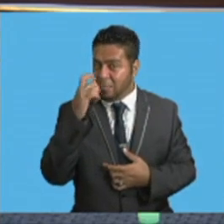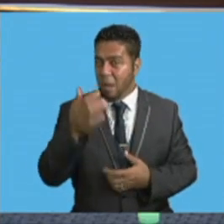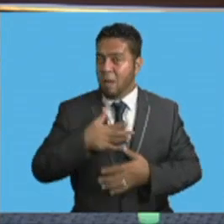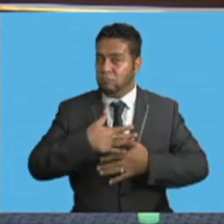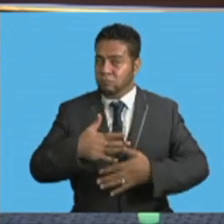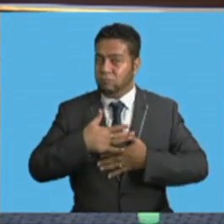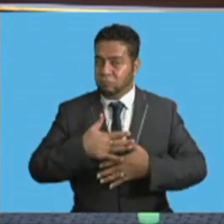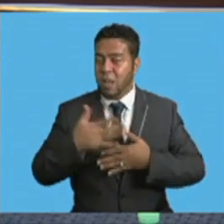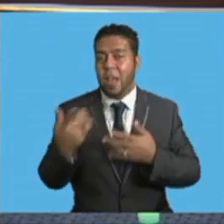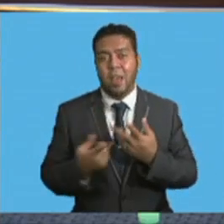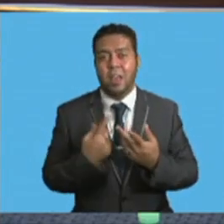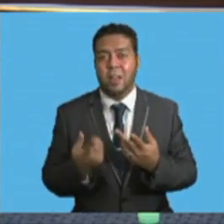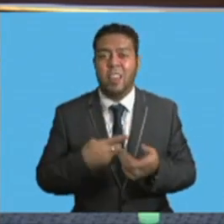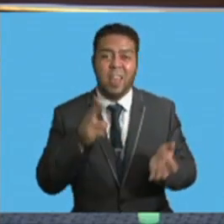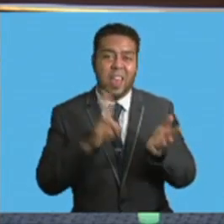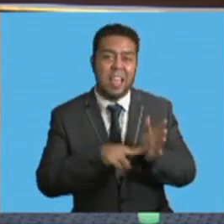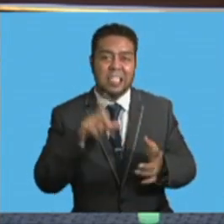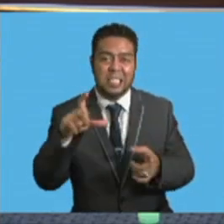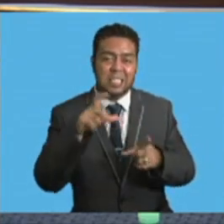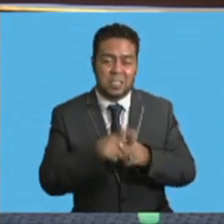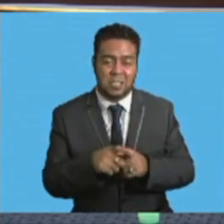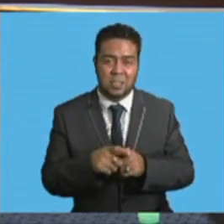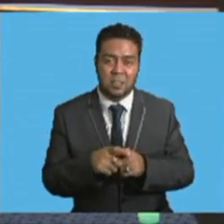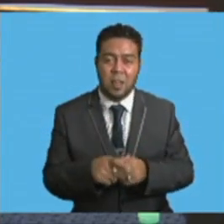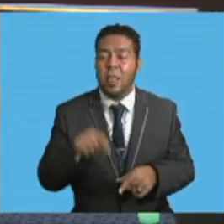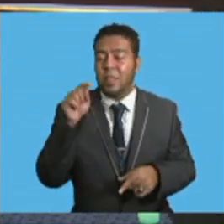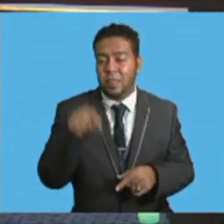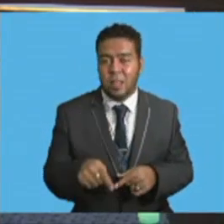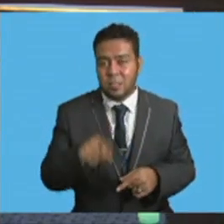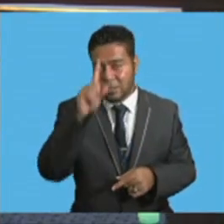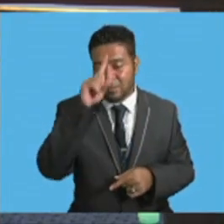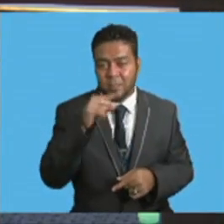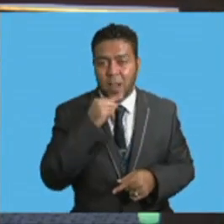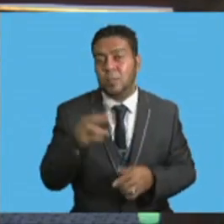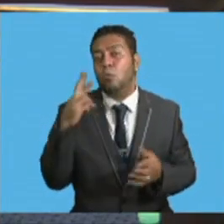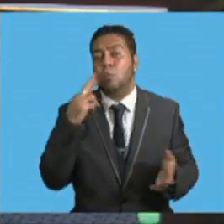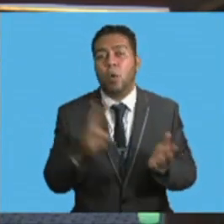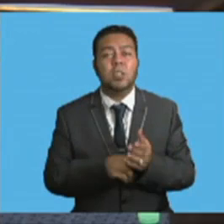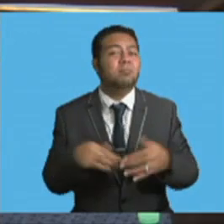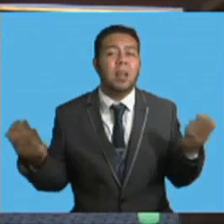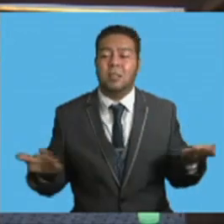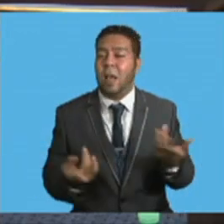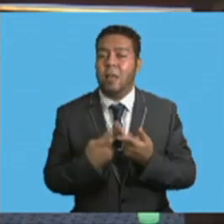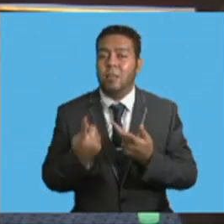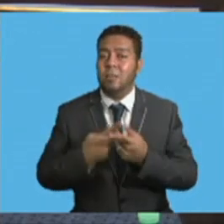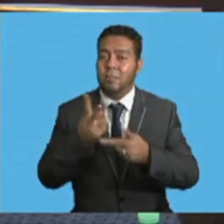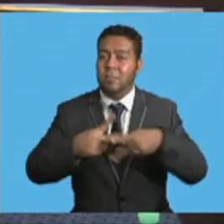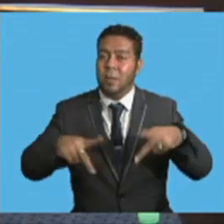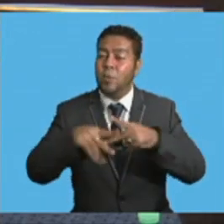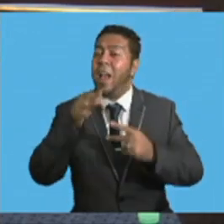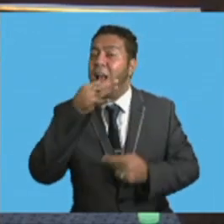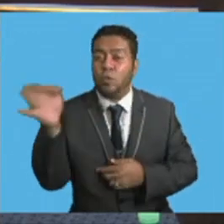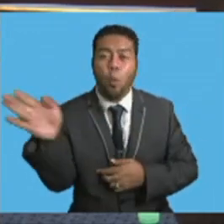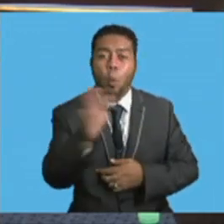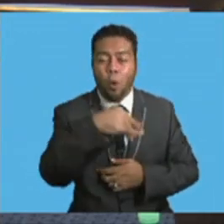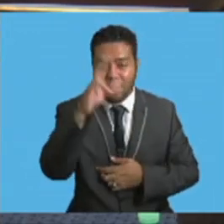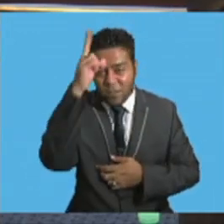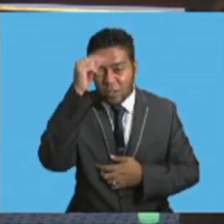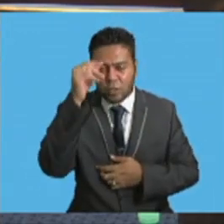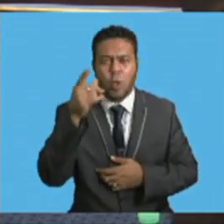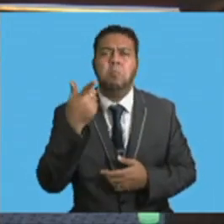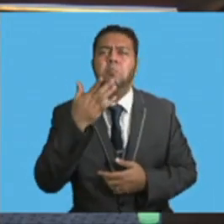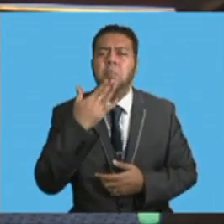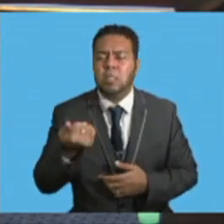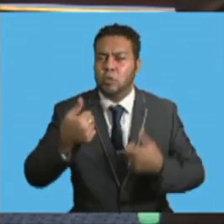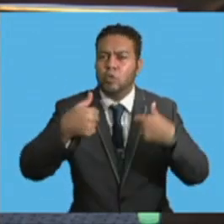with NCDs. These illnesses, Honorable Speaker, has also been reported elsewhere, and we ask all Fijians to utilize